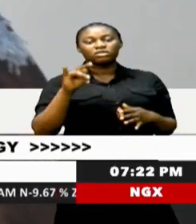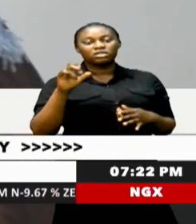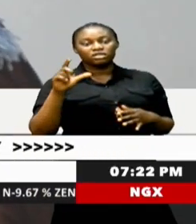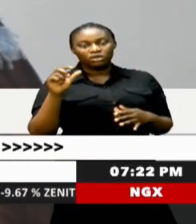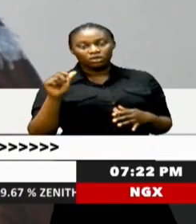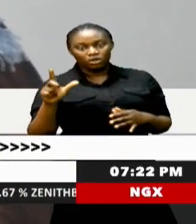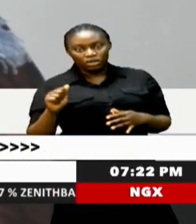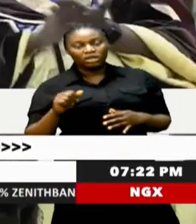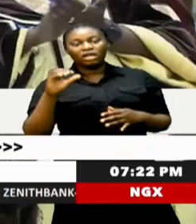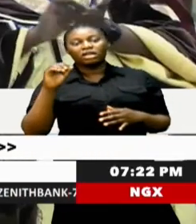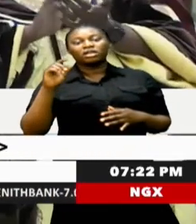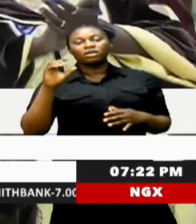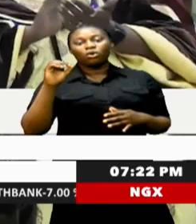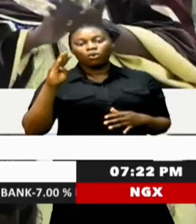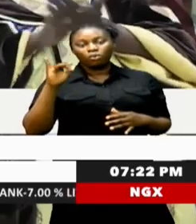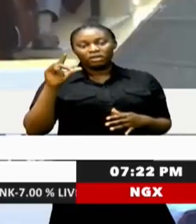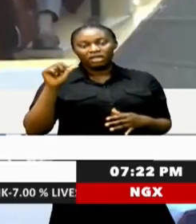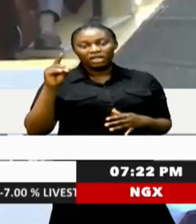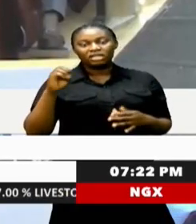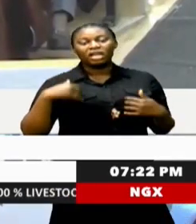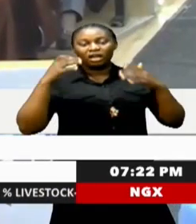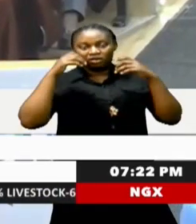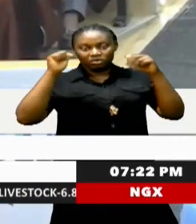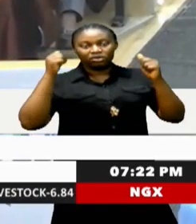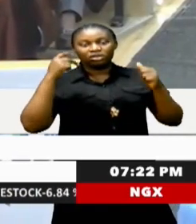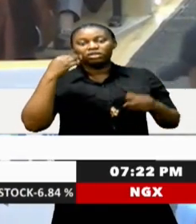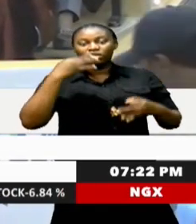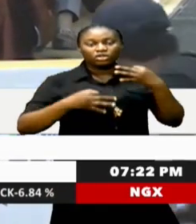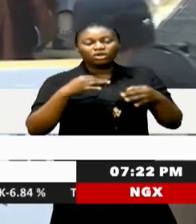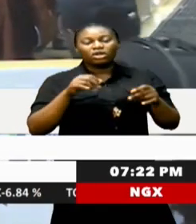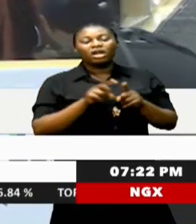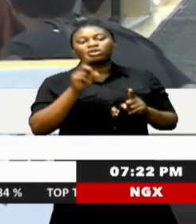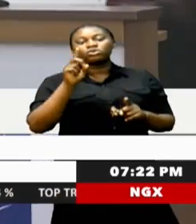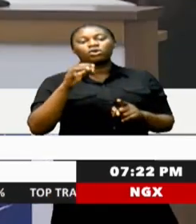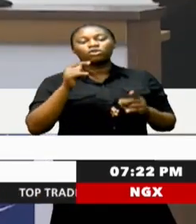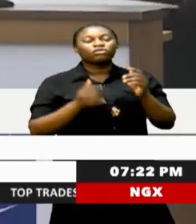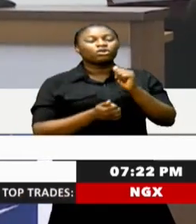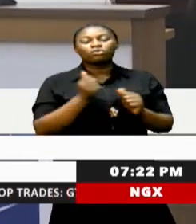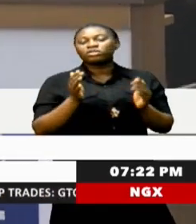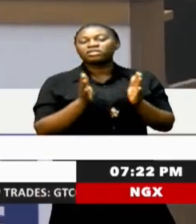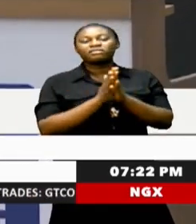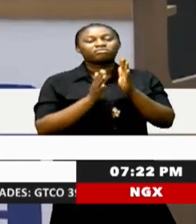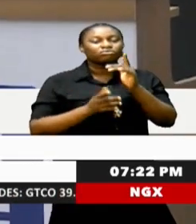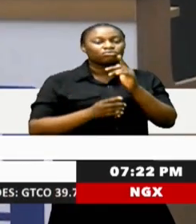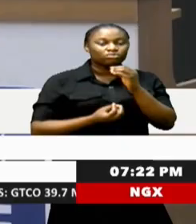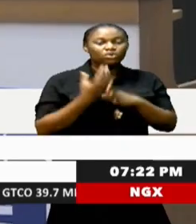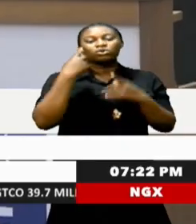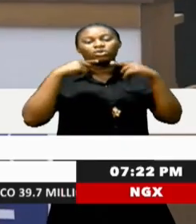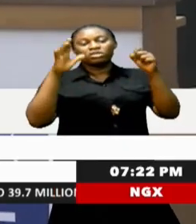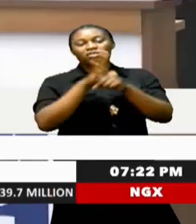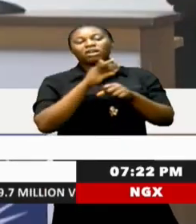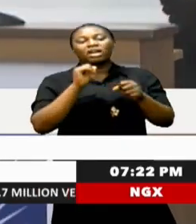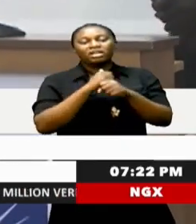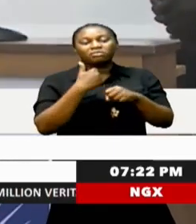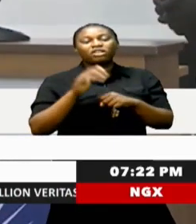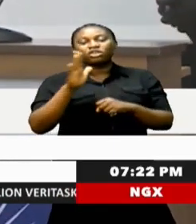Titilayo Obilade have accomplished, adjudged as one of the most versatile and accomplished maiden lecture,